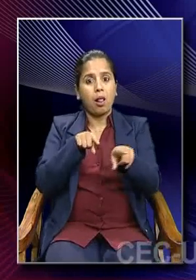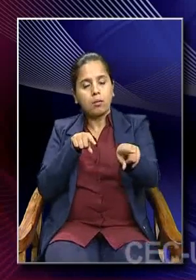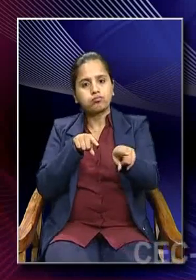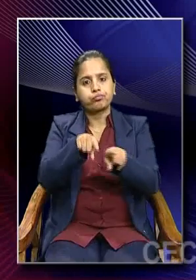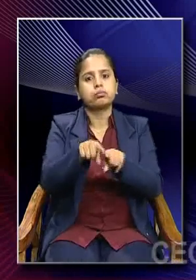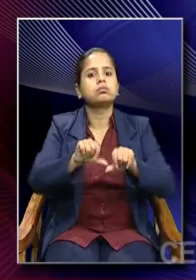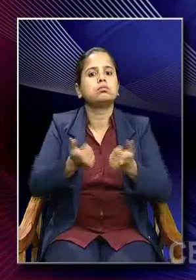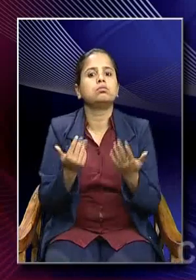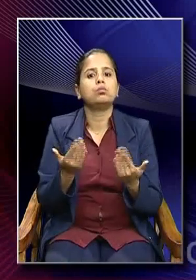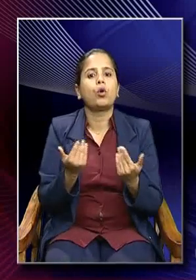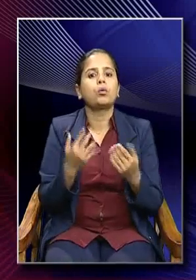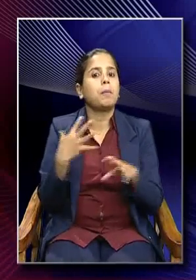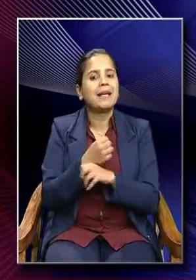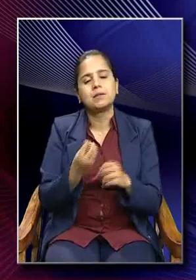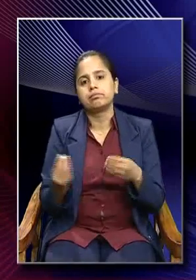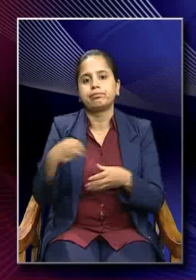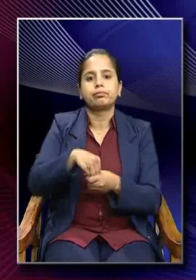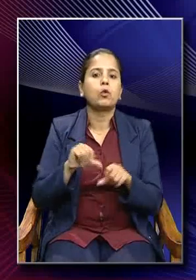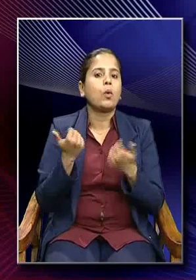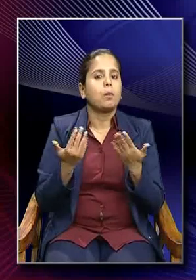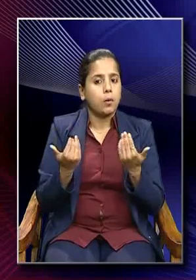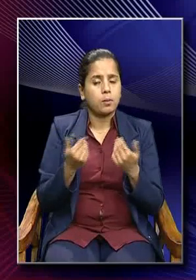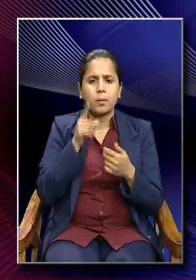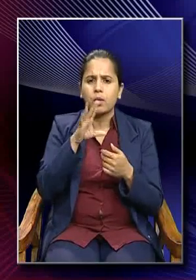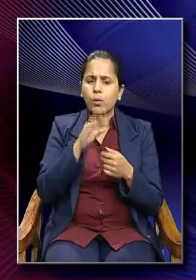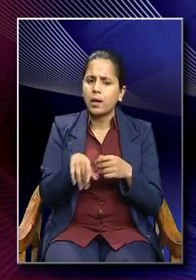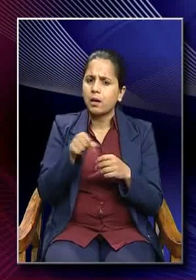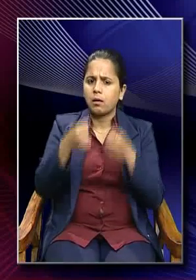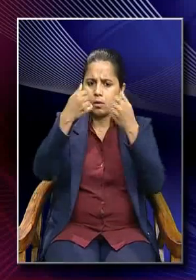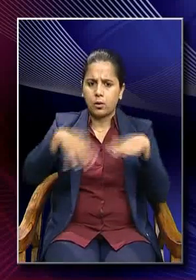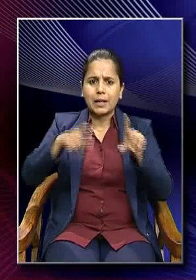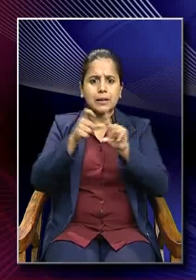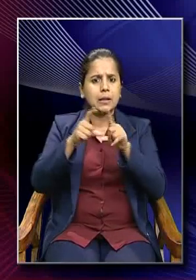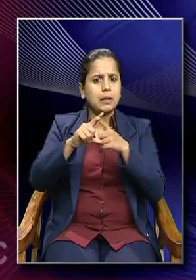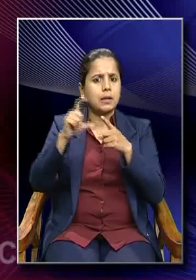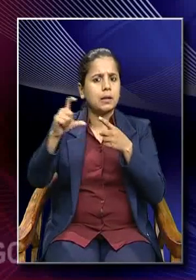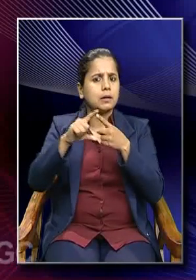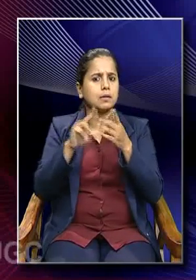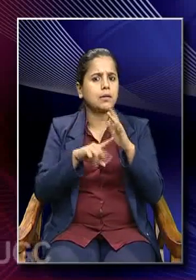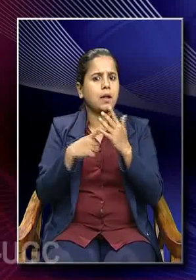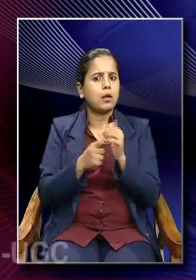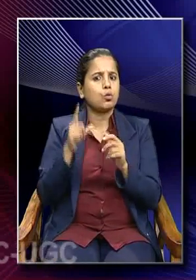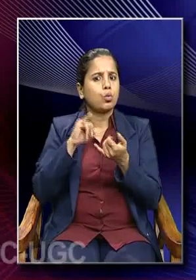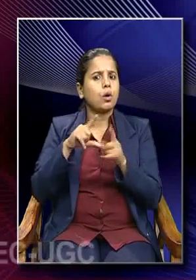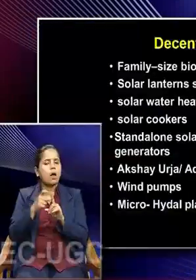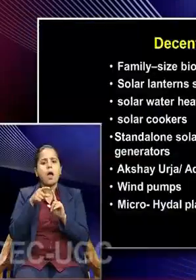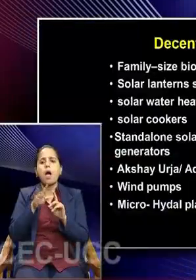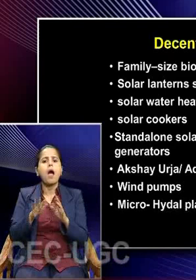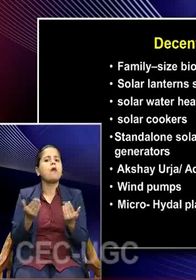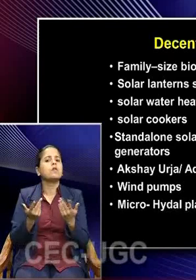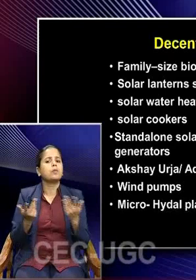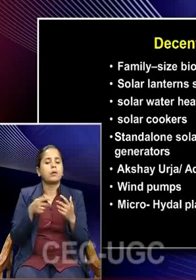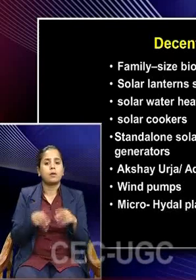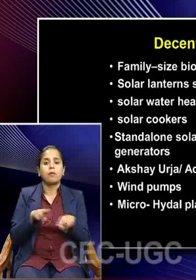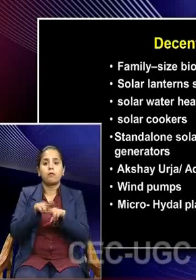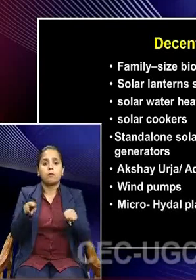centralized structure. Now, what kind of decentralized system are available? A family